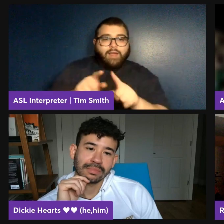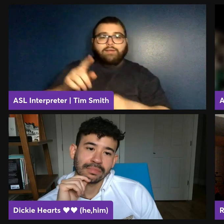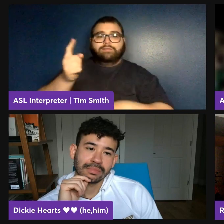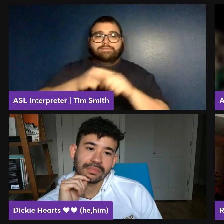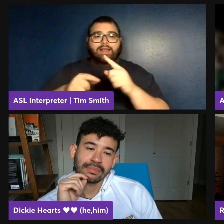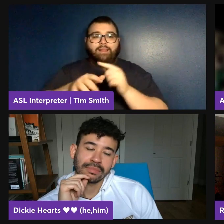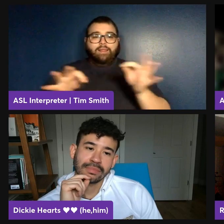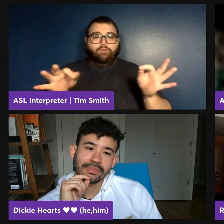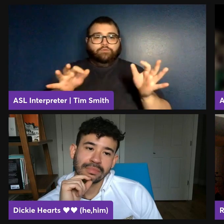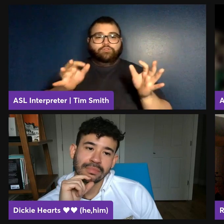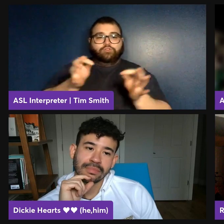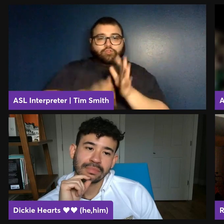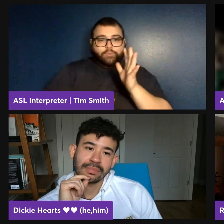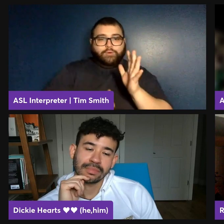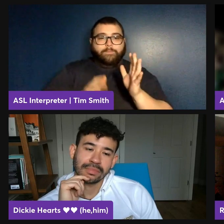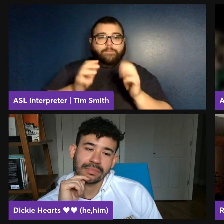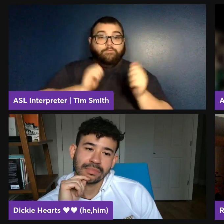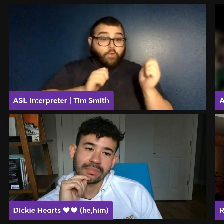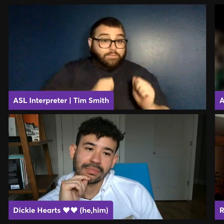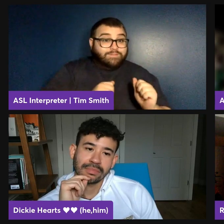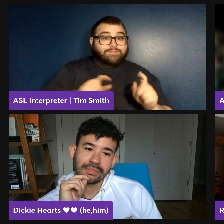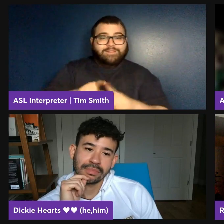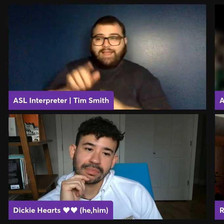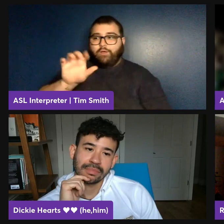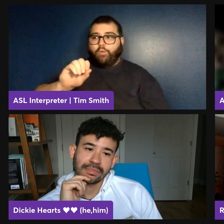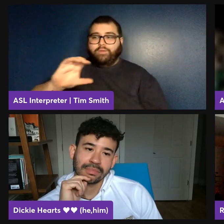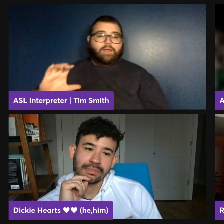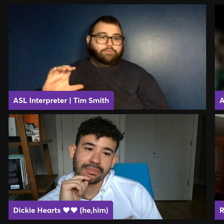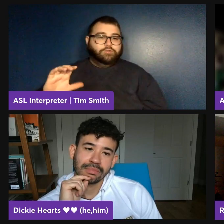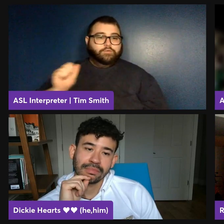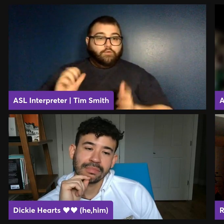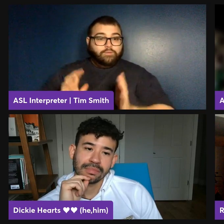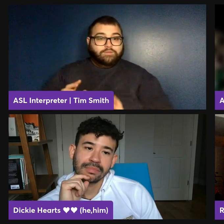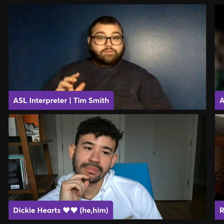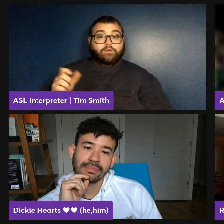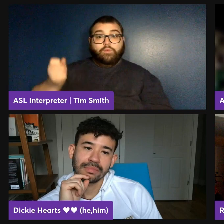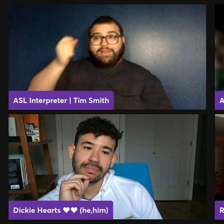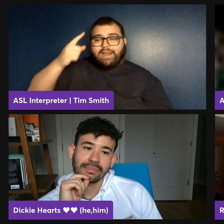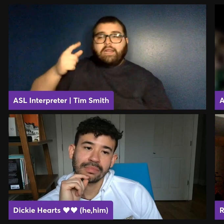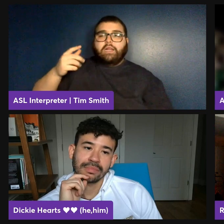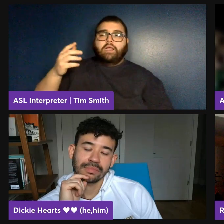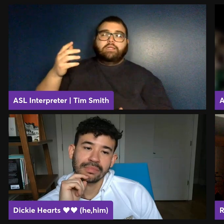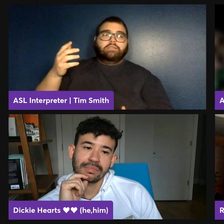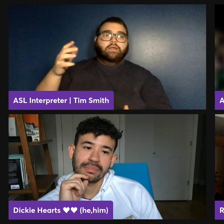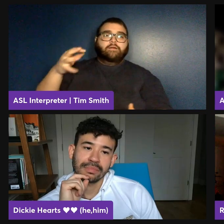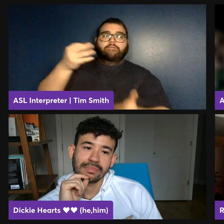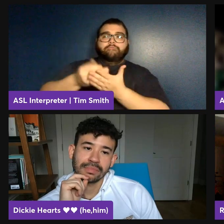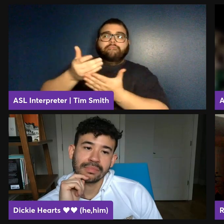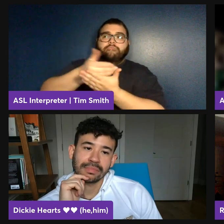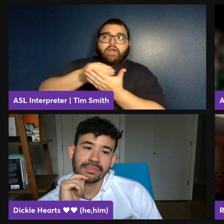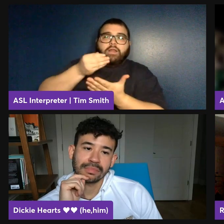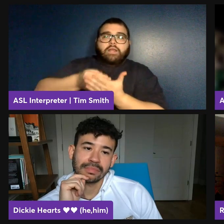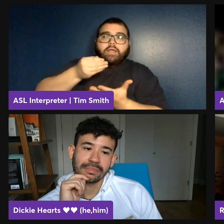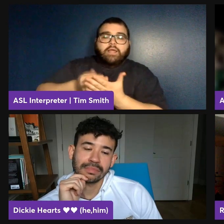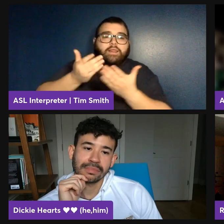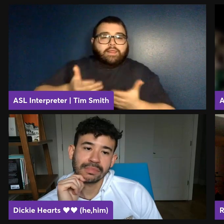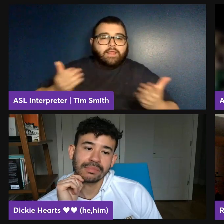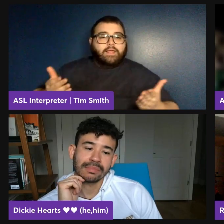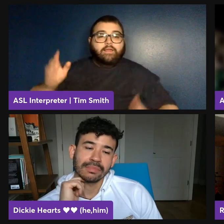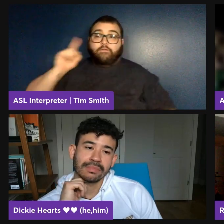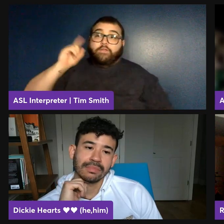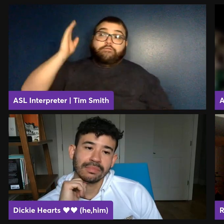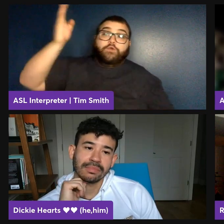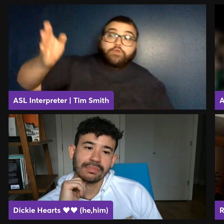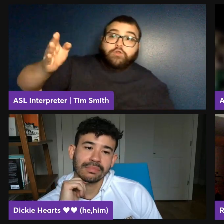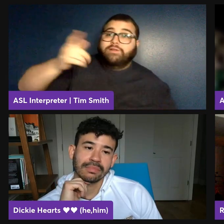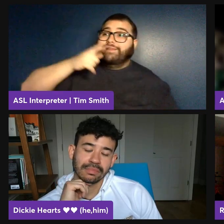caption performances. I get it. That's a future thing. It's a funding thing. It's a not happening today thing. But to